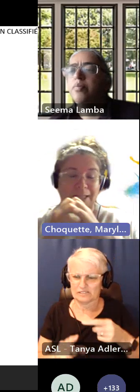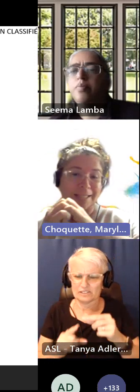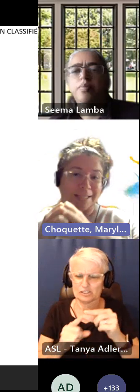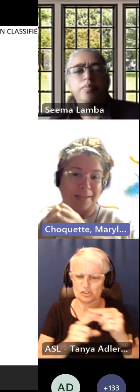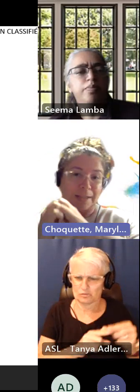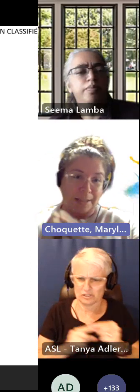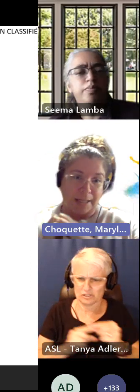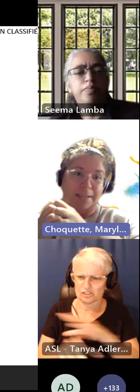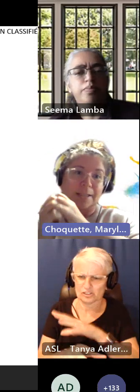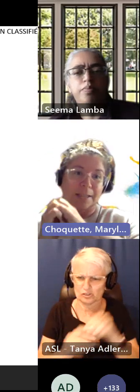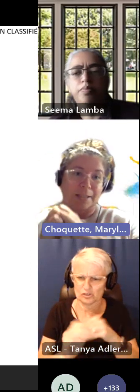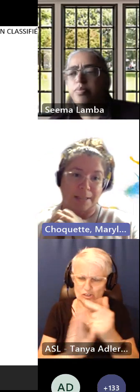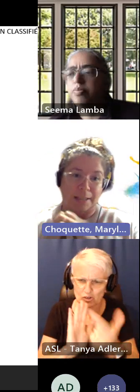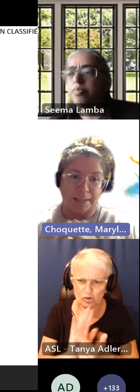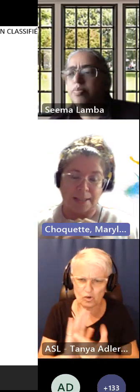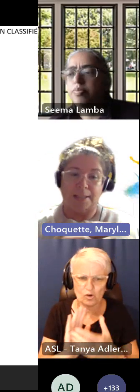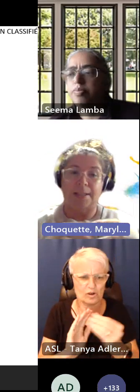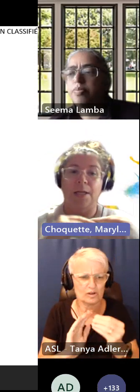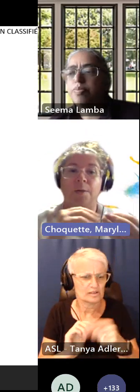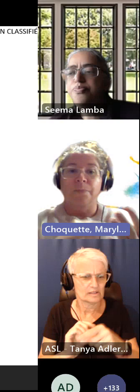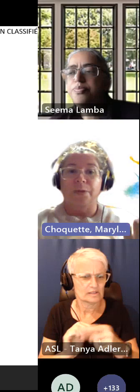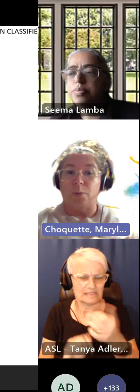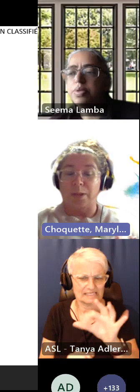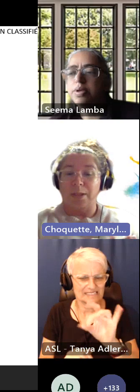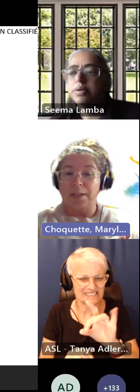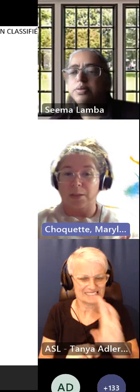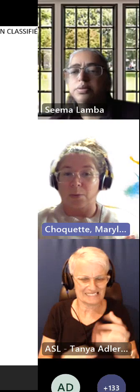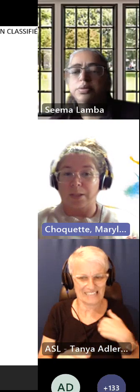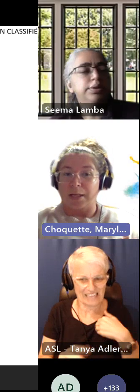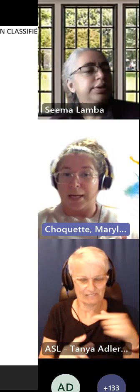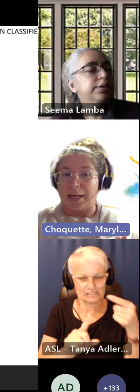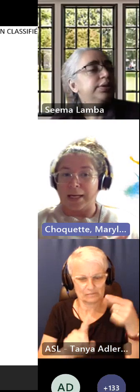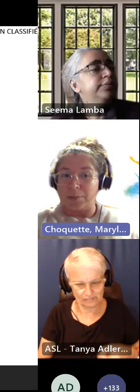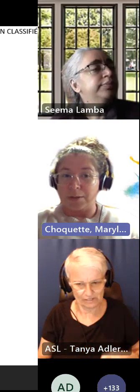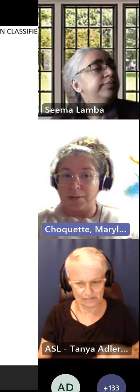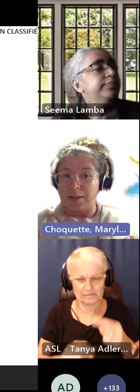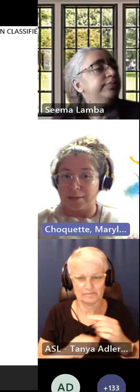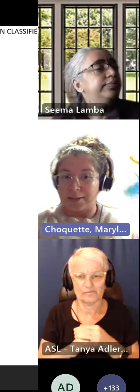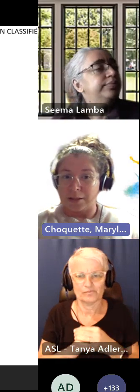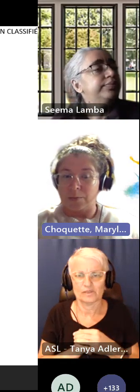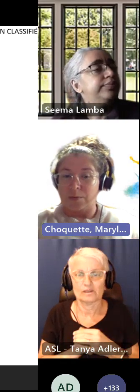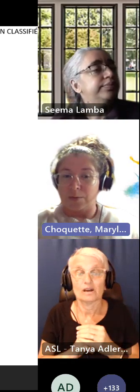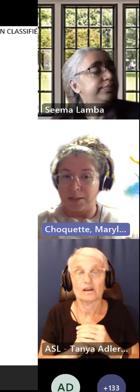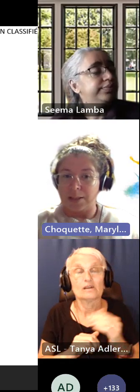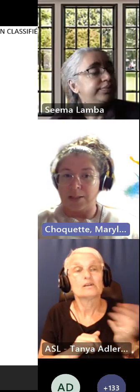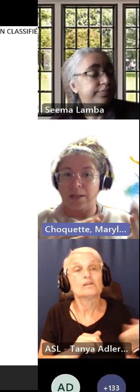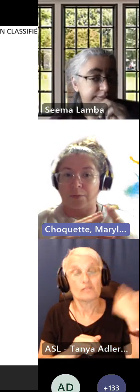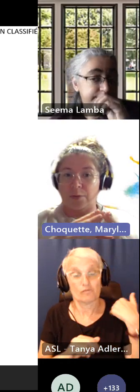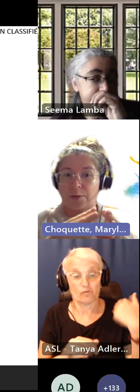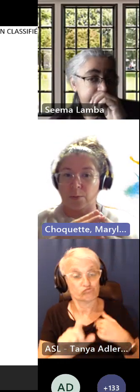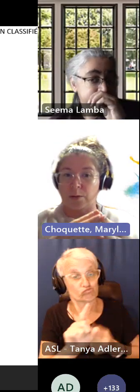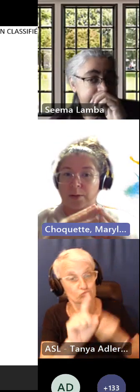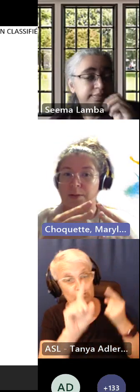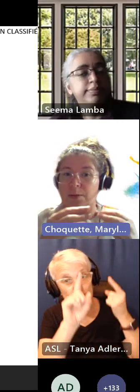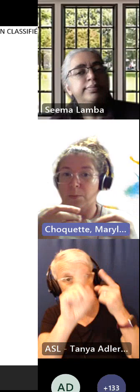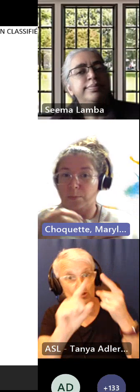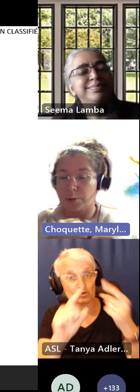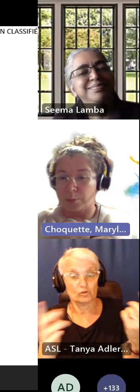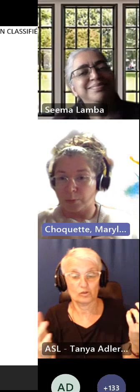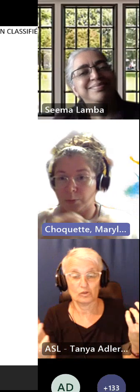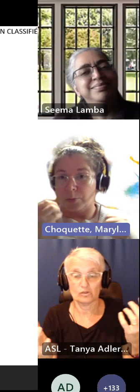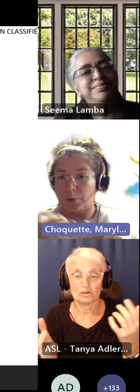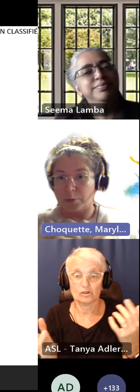and specific intent in the Act in 1986. So really, we aimed at the time to see efforts